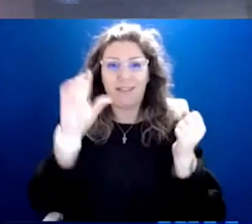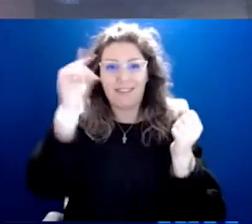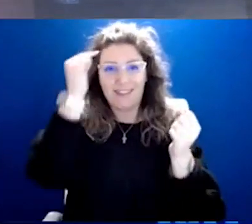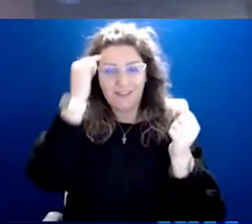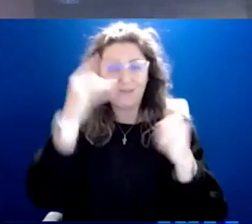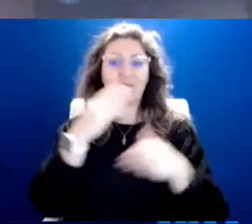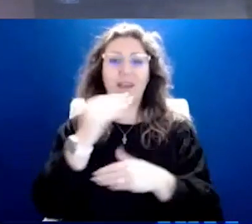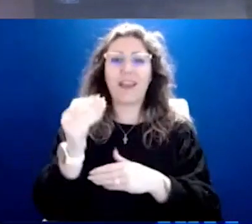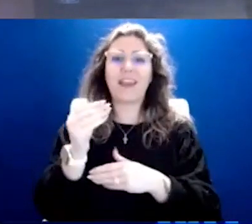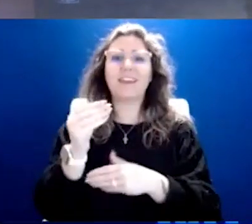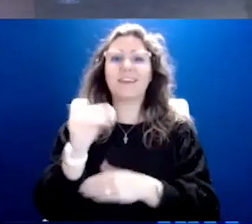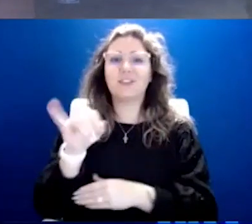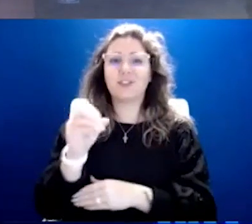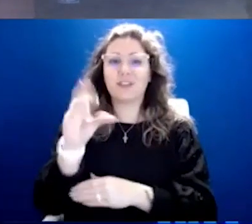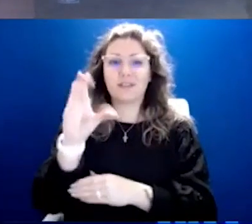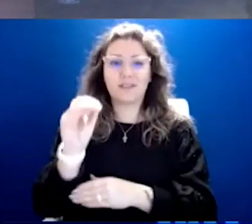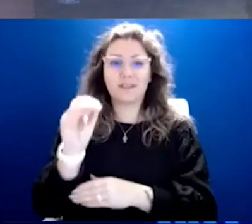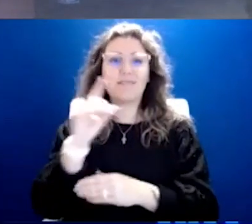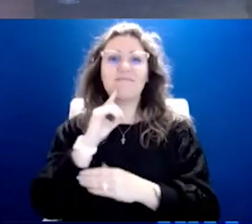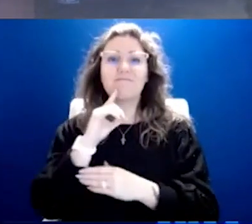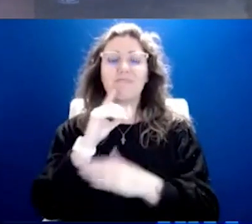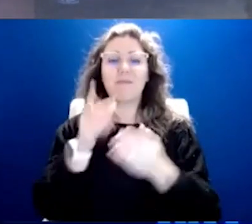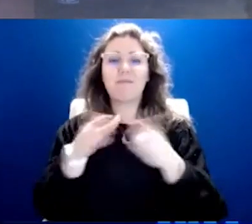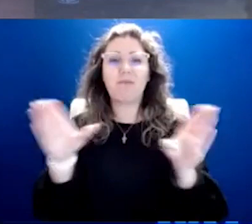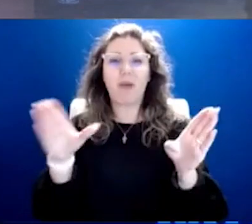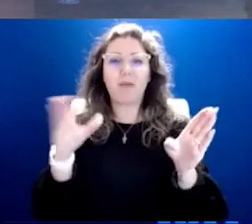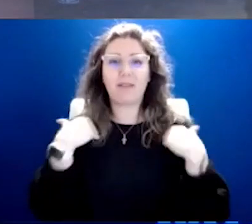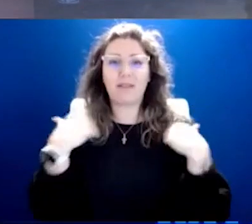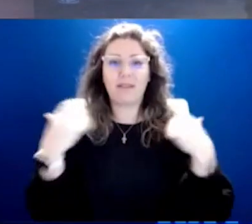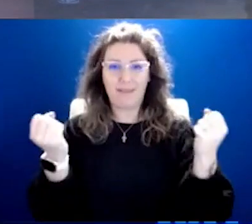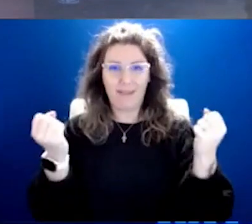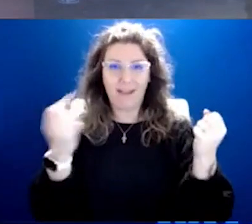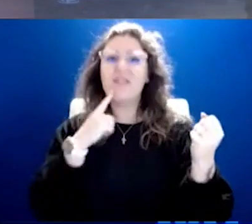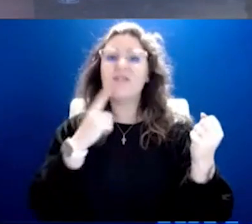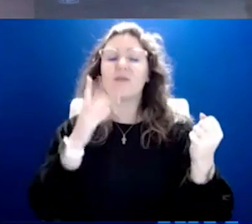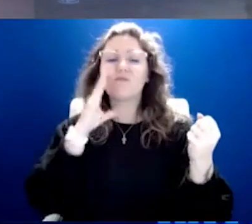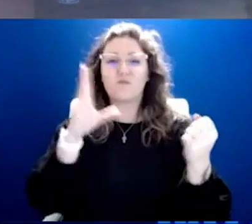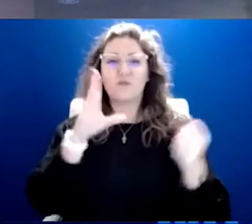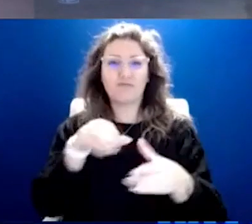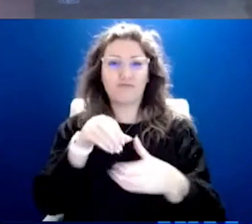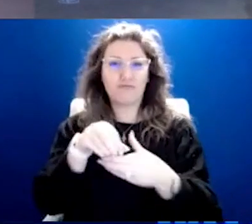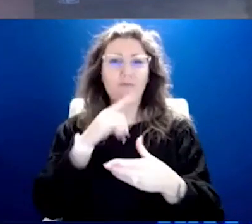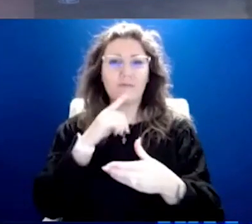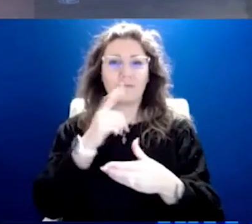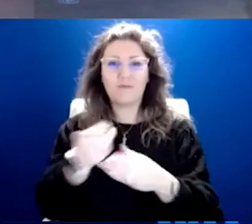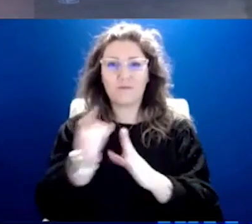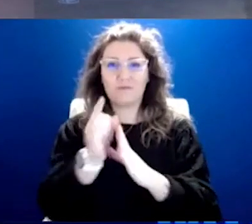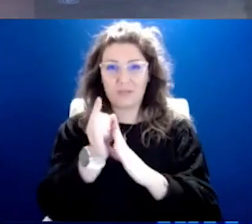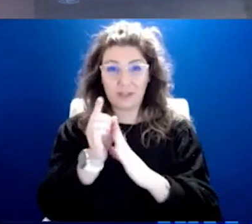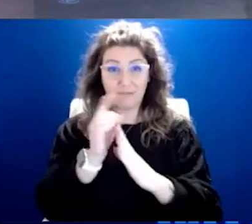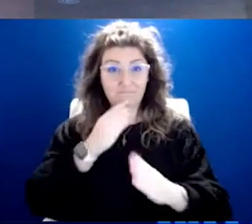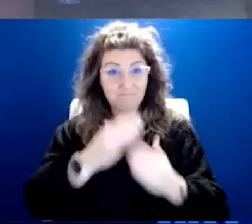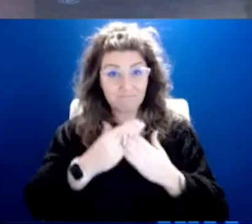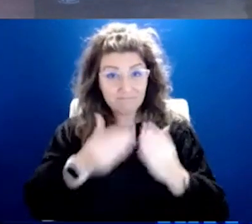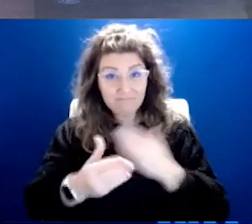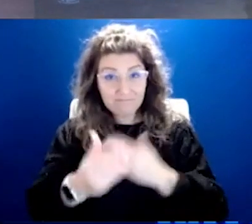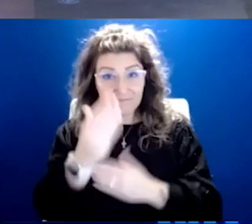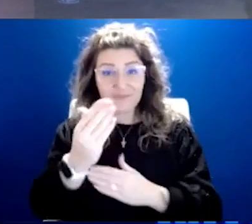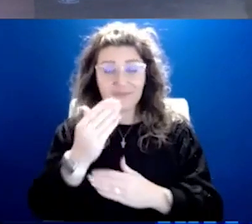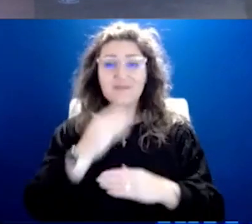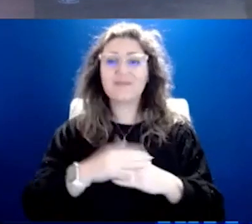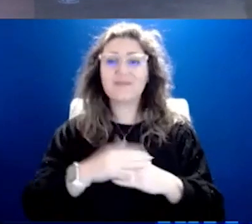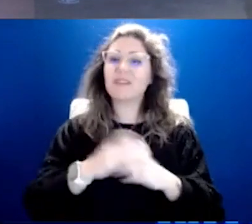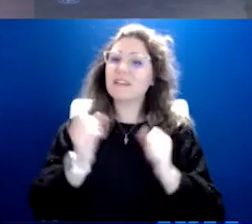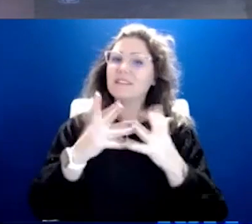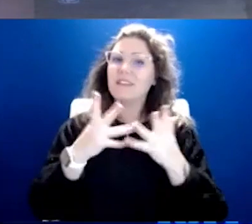Health Officer Dr. Joseph LeMaster is hopefully going to be joining us here any moment. So we will wait for him. Good morning to you. Good morning. Lots to talk about. I will get with you